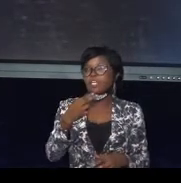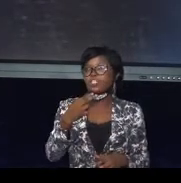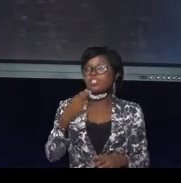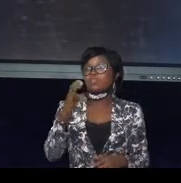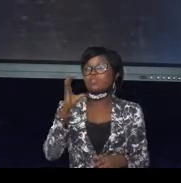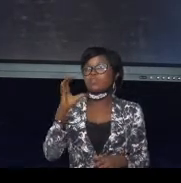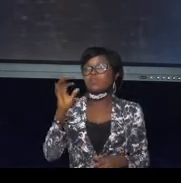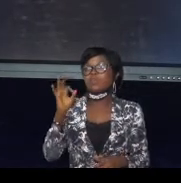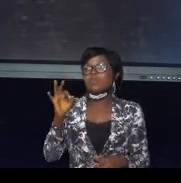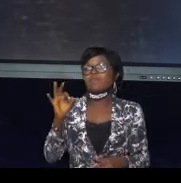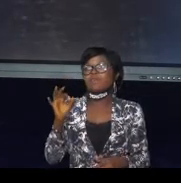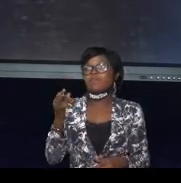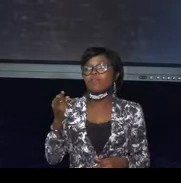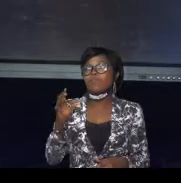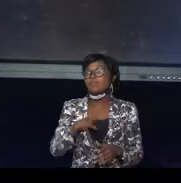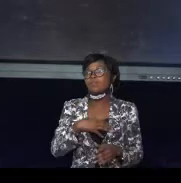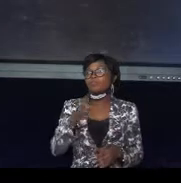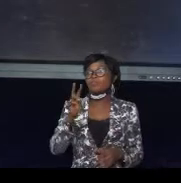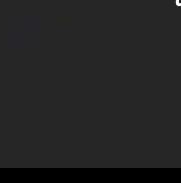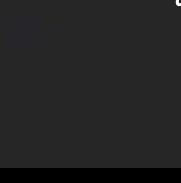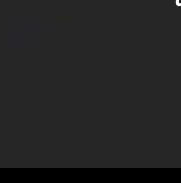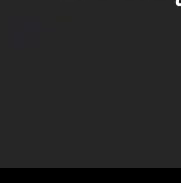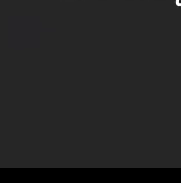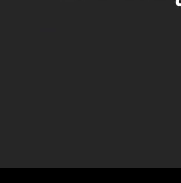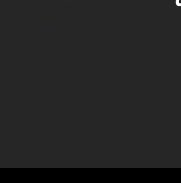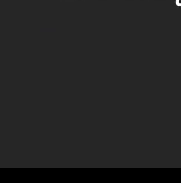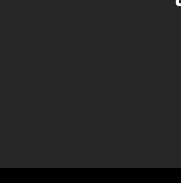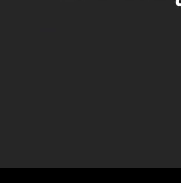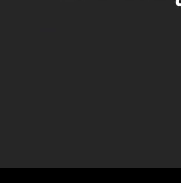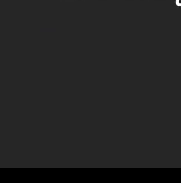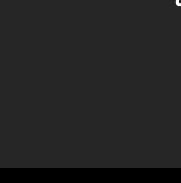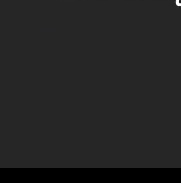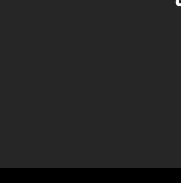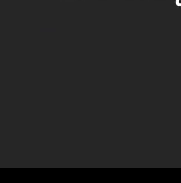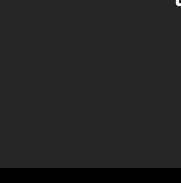and 30. You have 1 minute, begin.